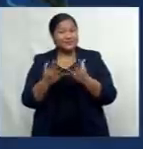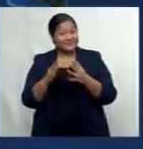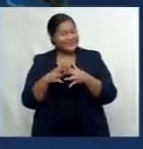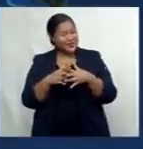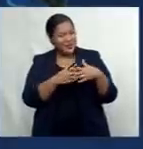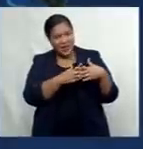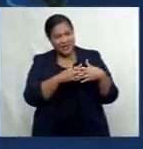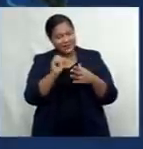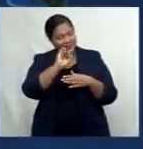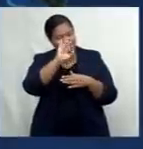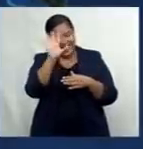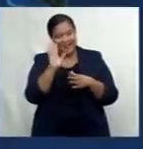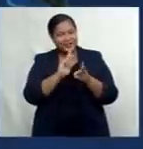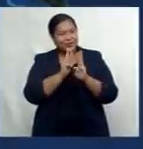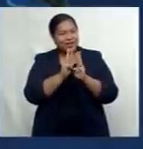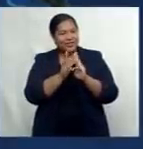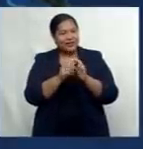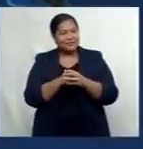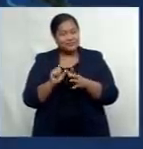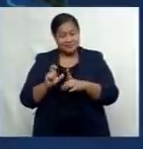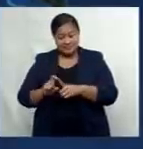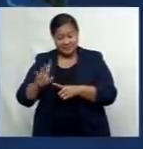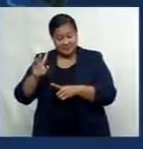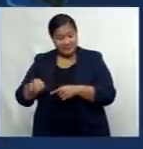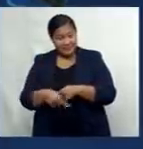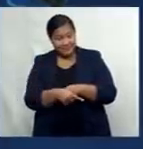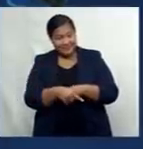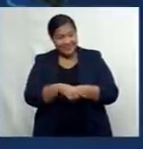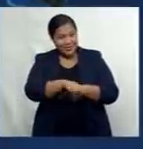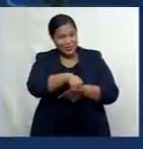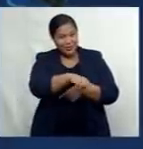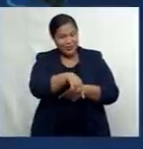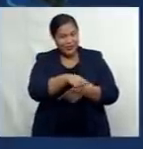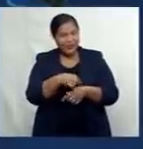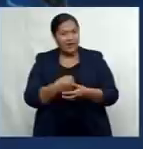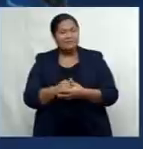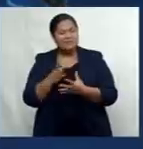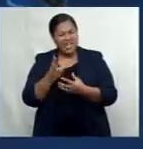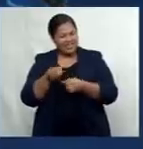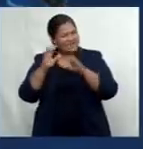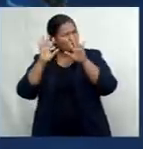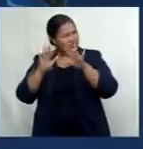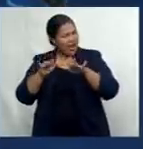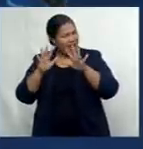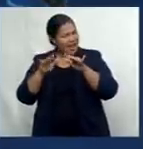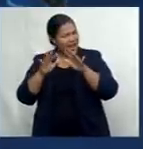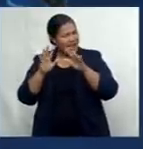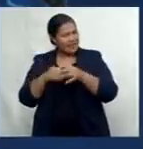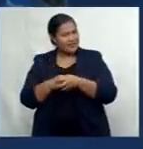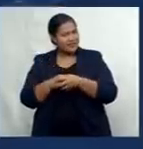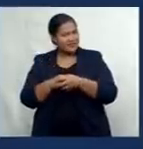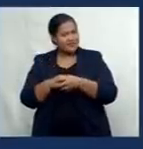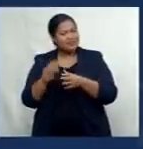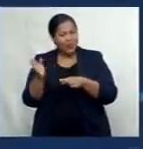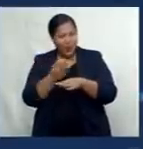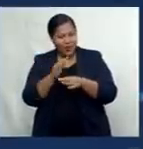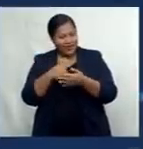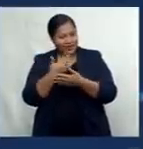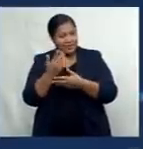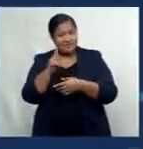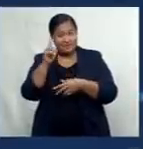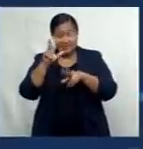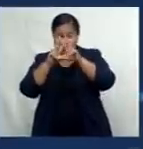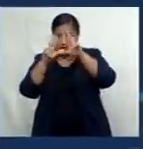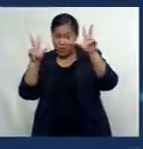west, mainly fine weather. Eastwards from Pacific Harbour to Suva, occasional rain was experienced. Up